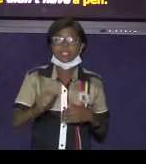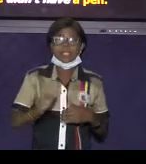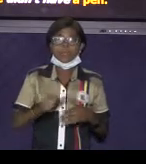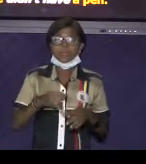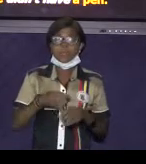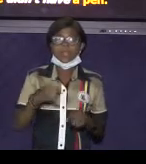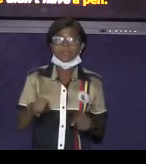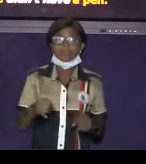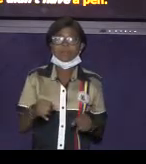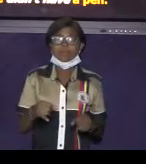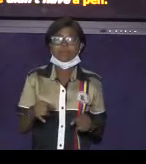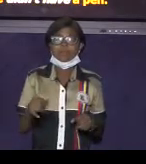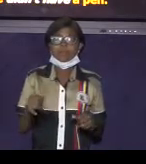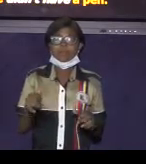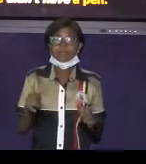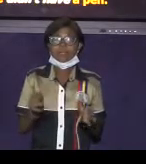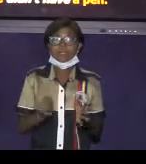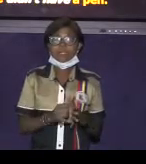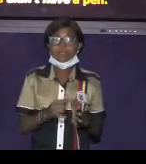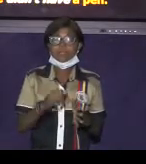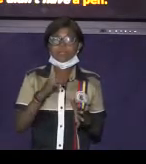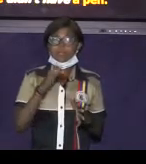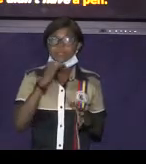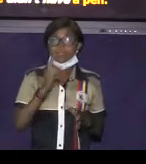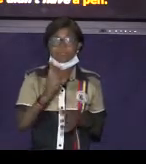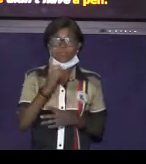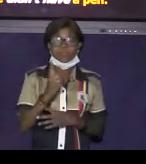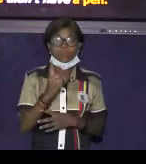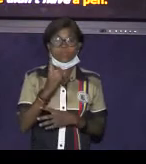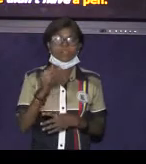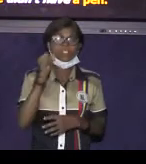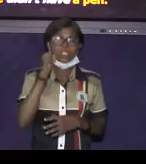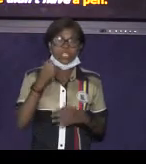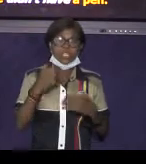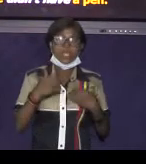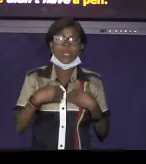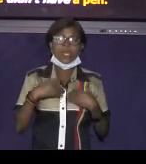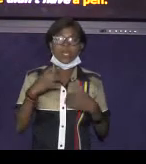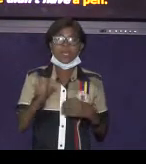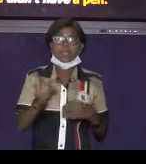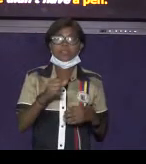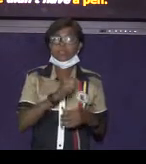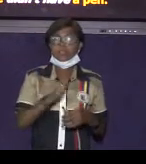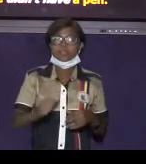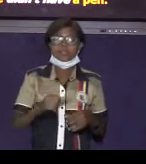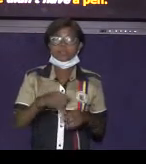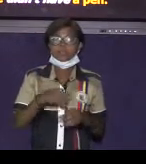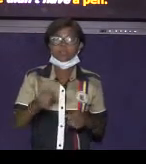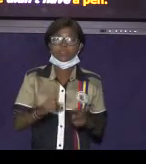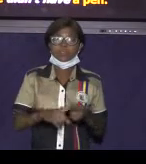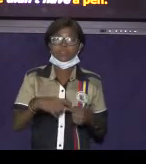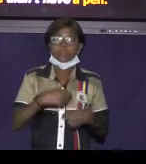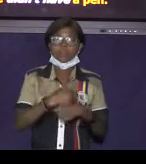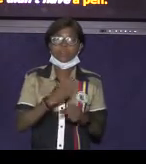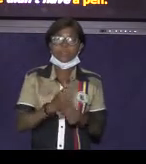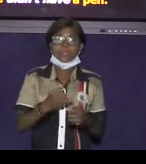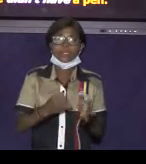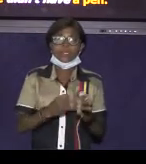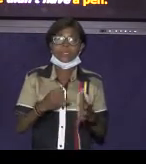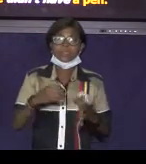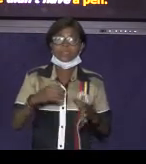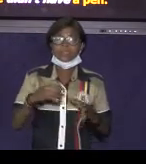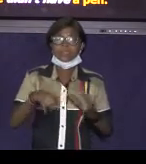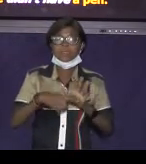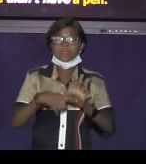pen. That's the third person singular. She has a pen. To make it a negative sentence, it will